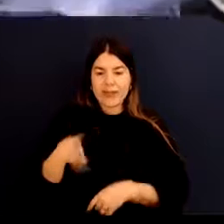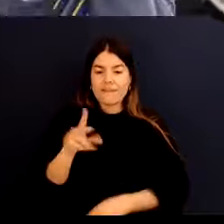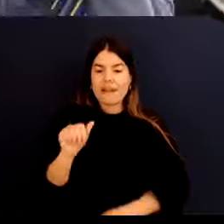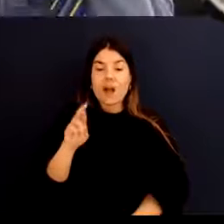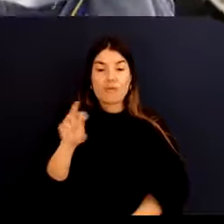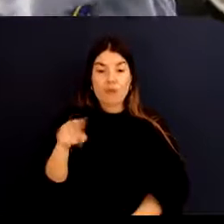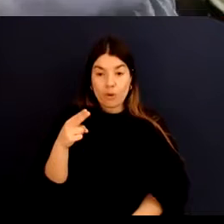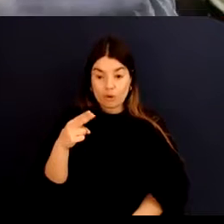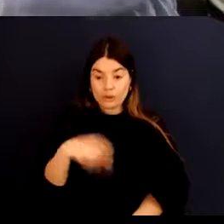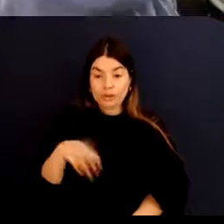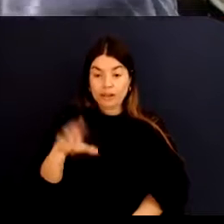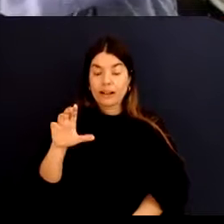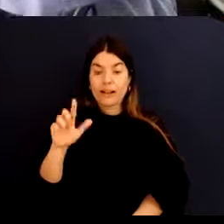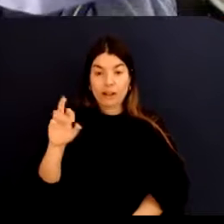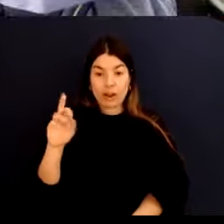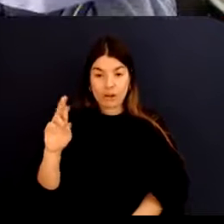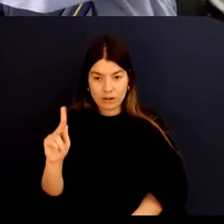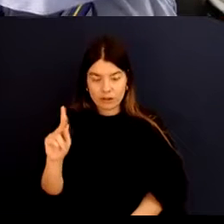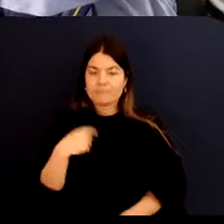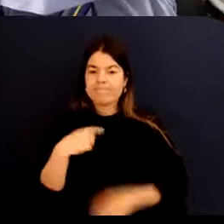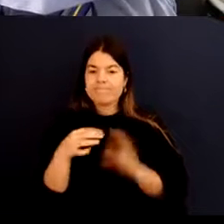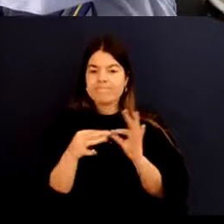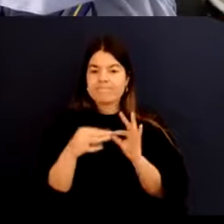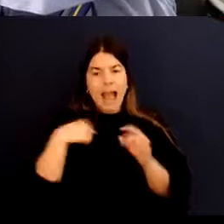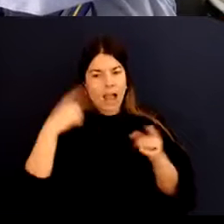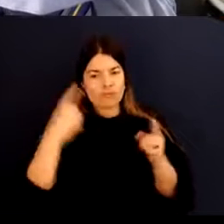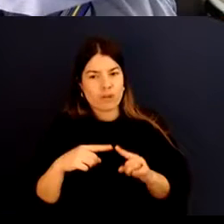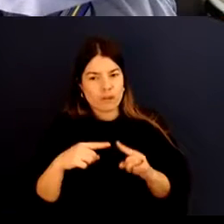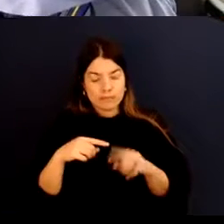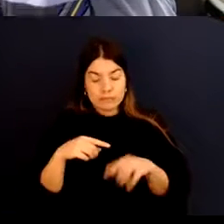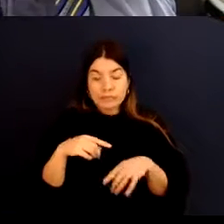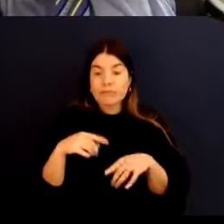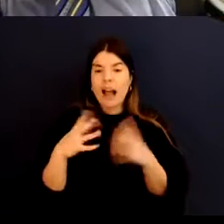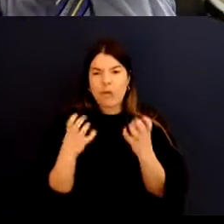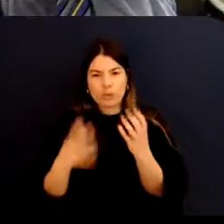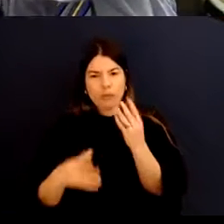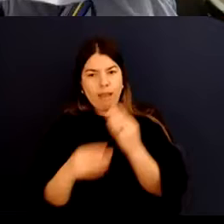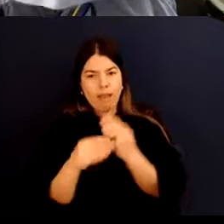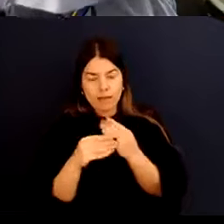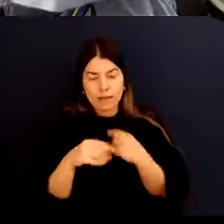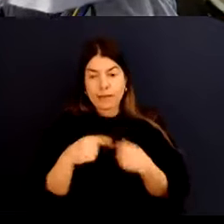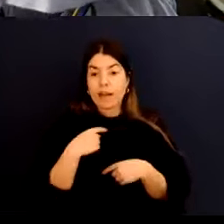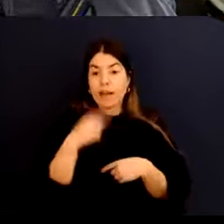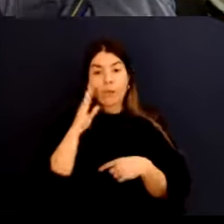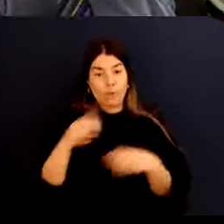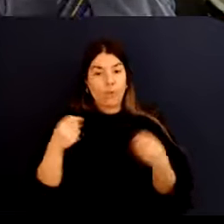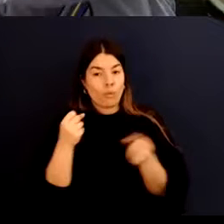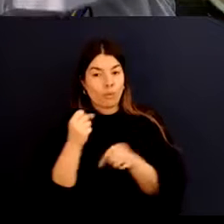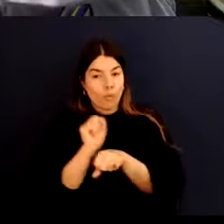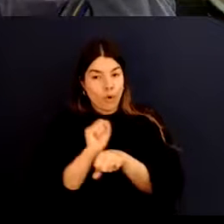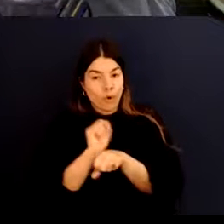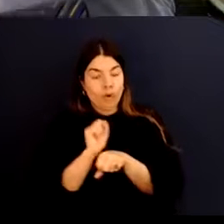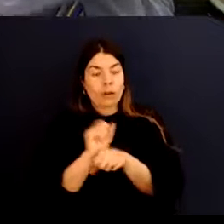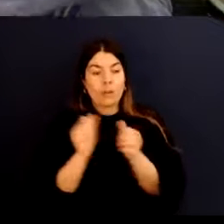Well, I agree with a lot of what was said before me. What I would say to add to that is that I would work with, again,